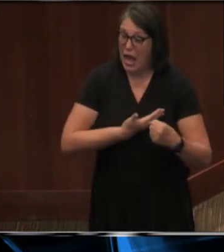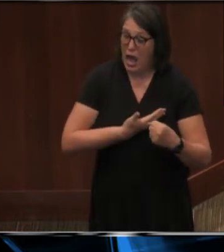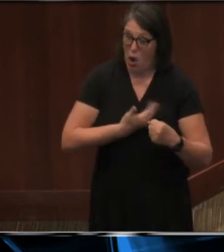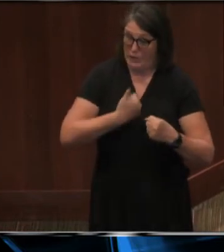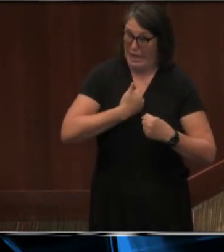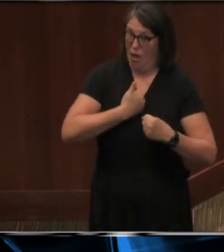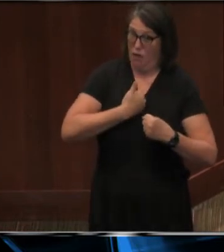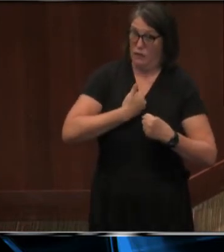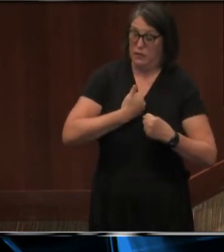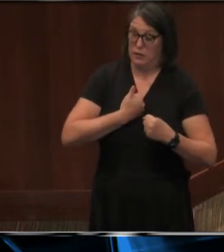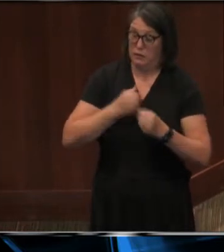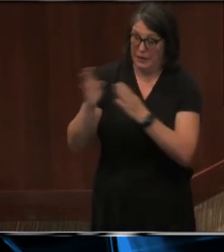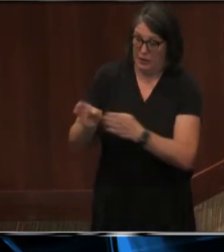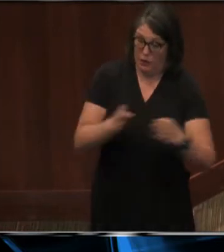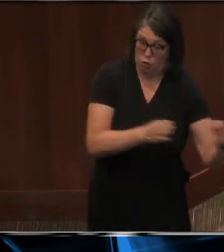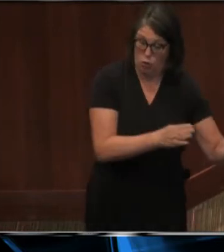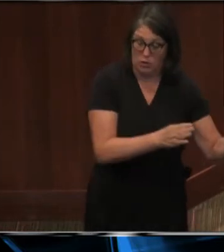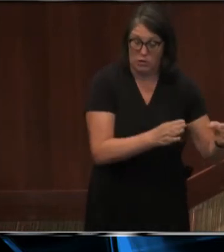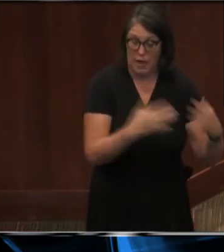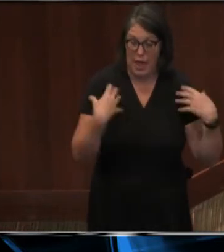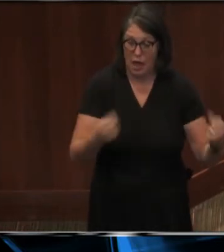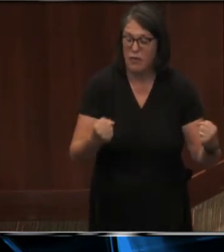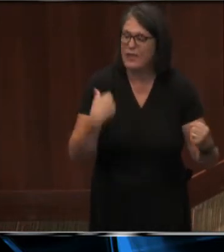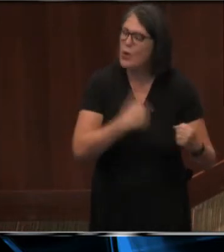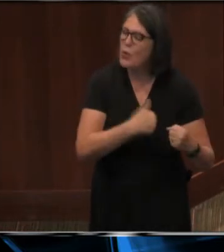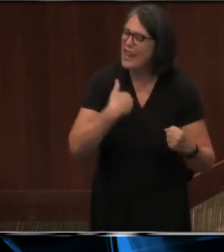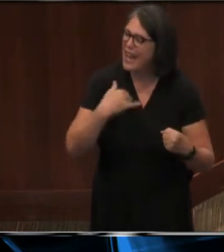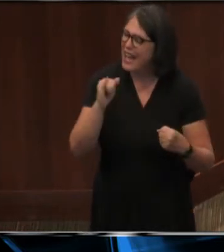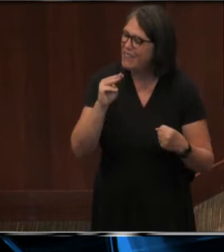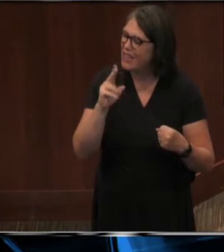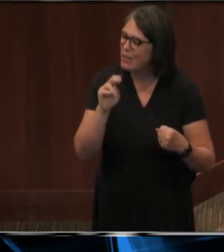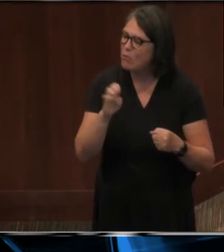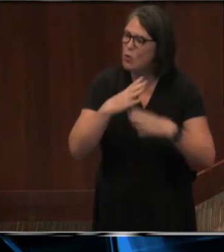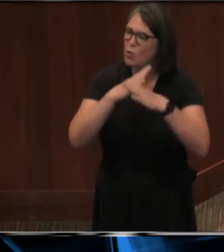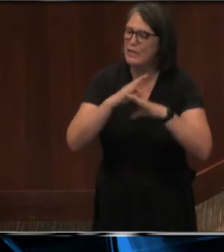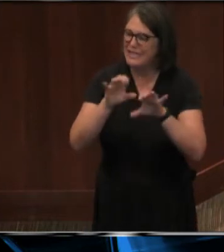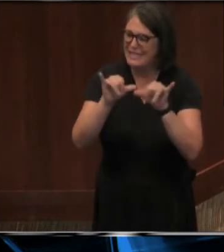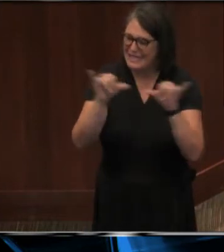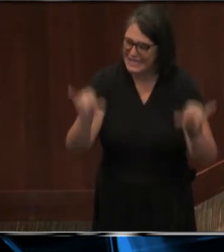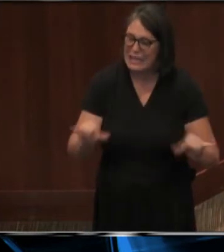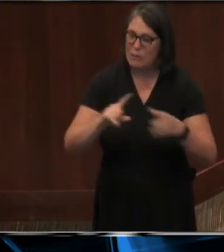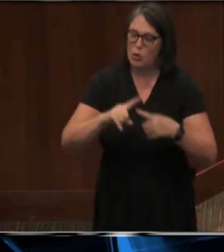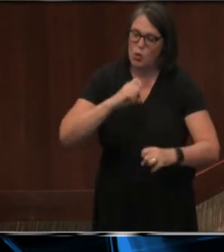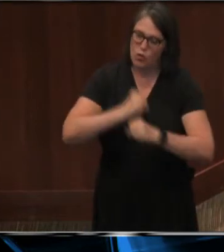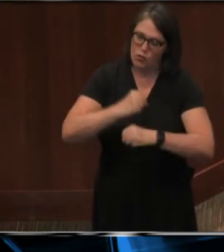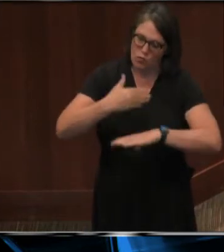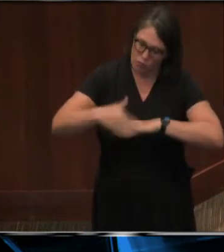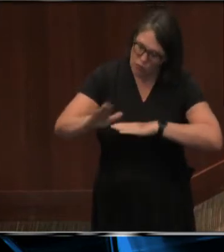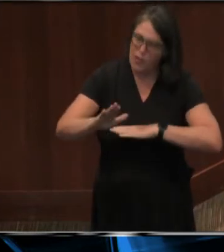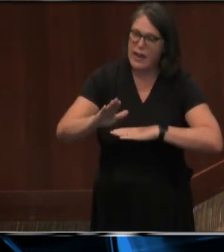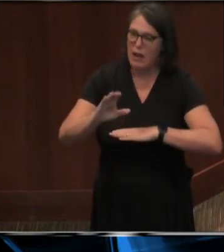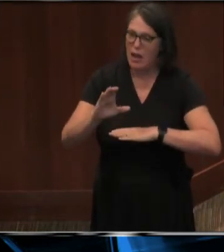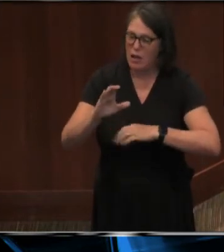healthy, so that we have an immune system and basic health to fight off COVID if we are exposed, but also